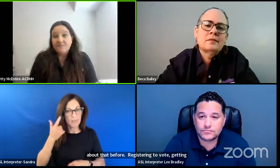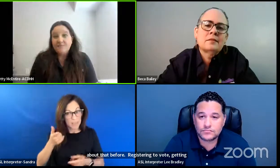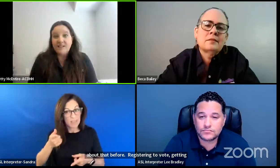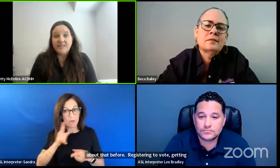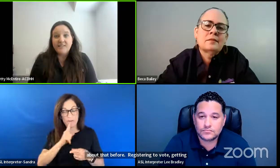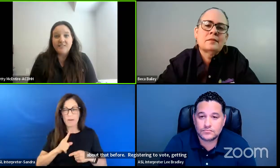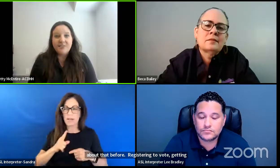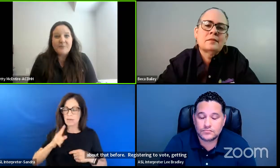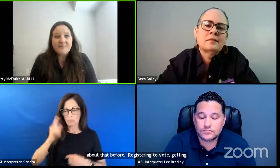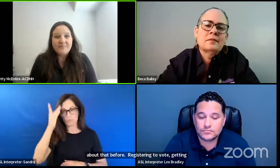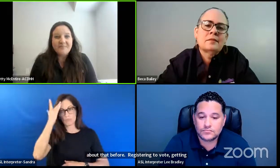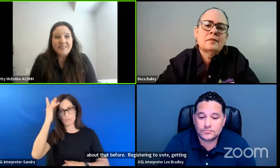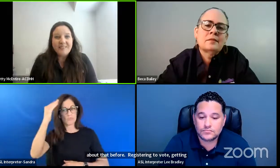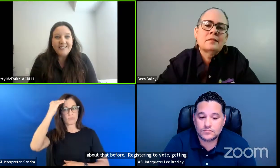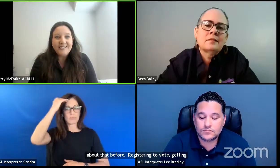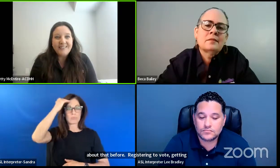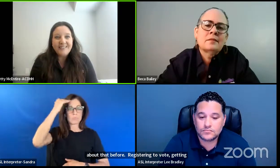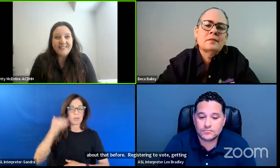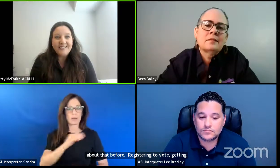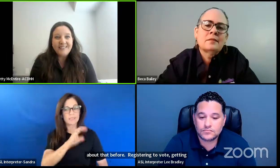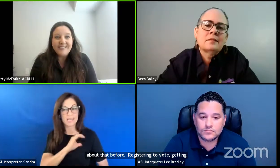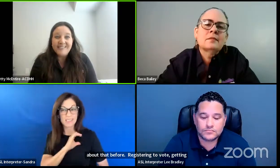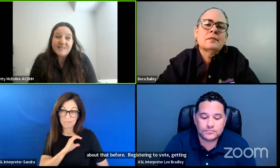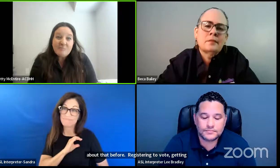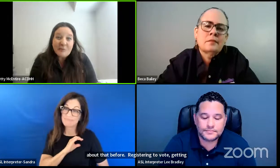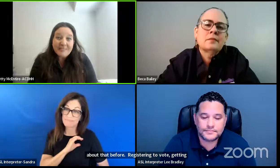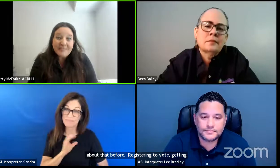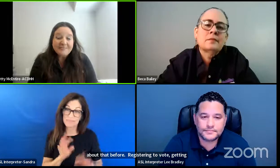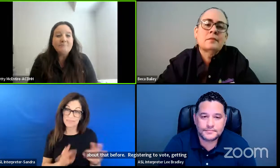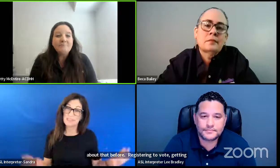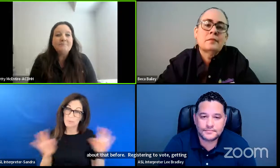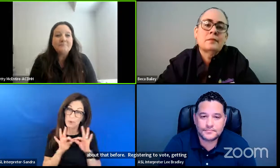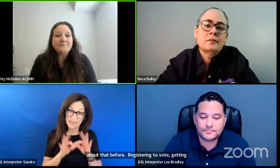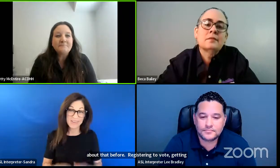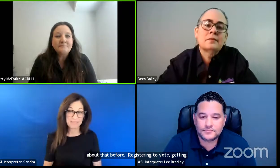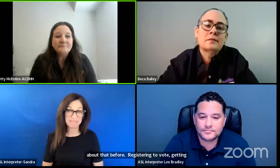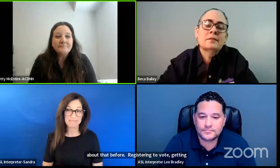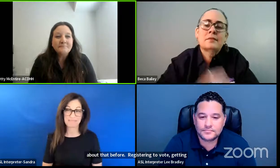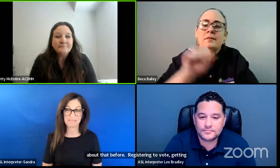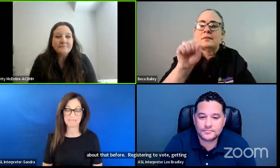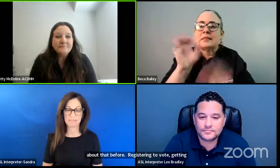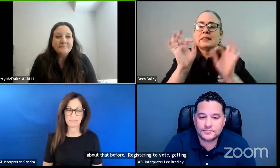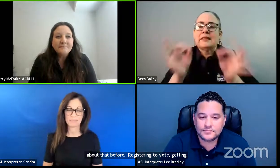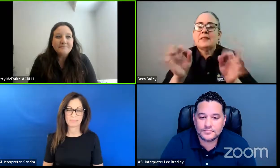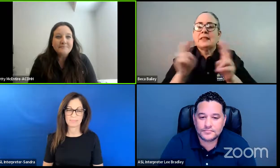and that's, you know, we think that's important.